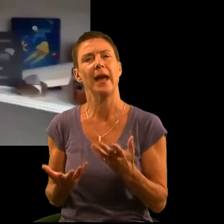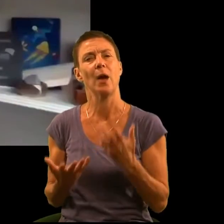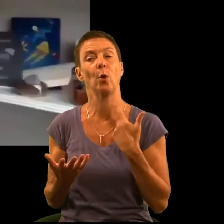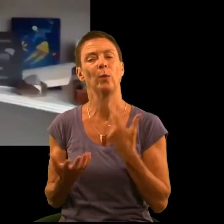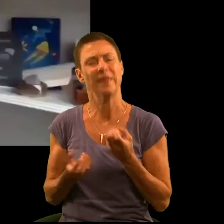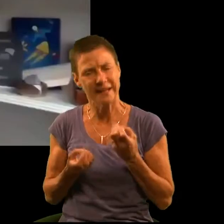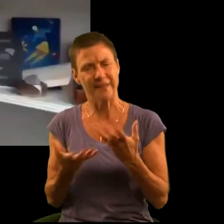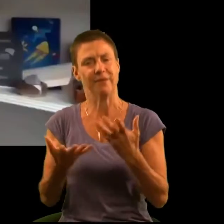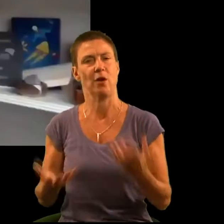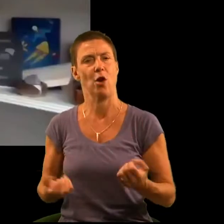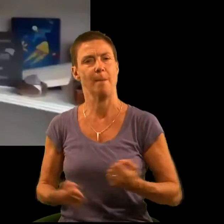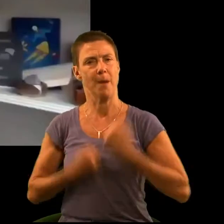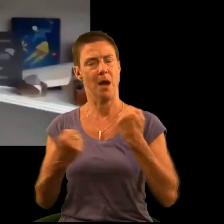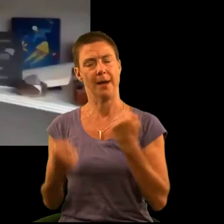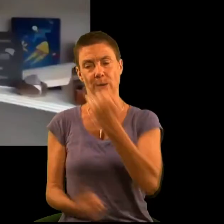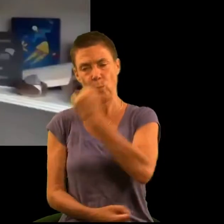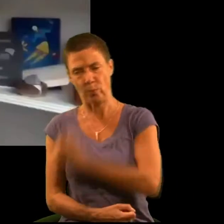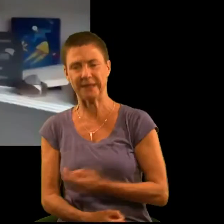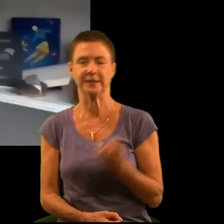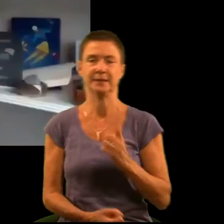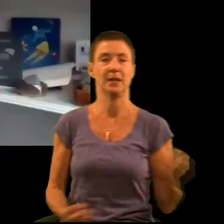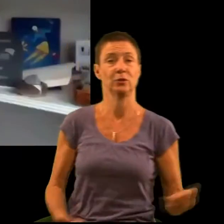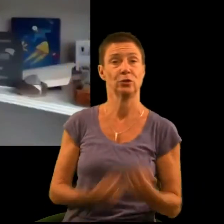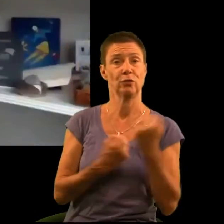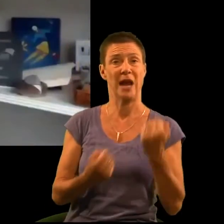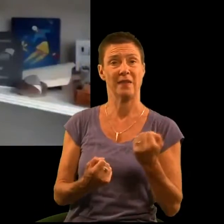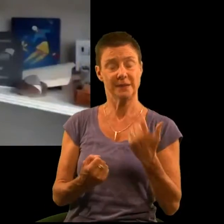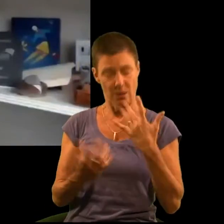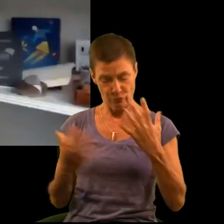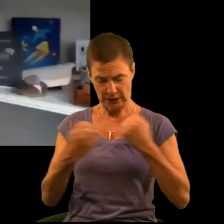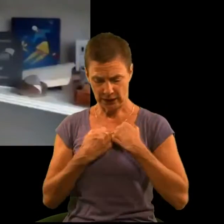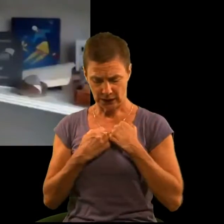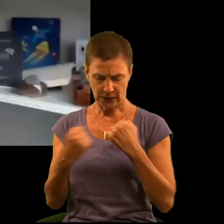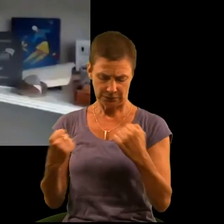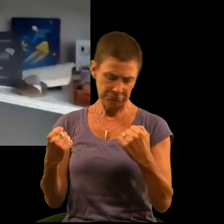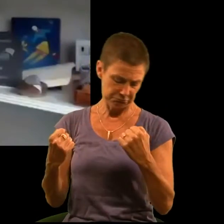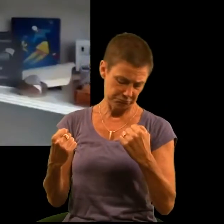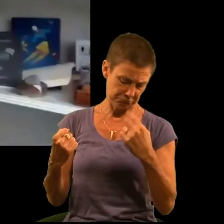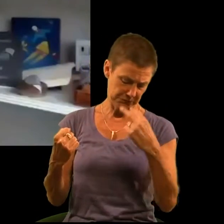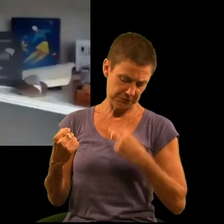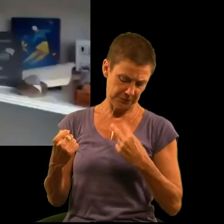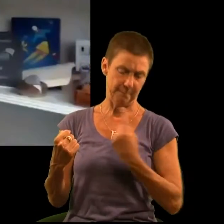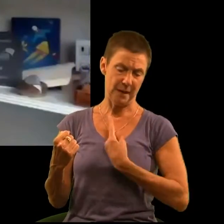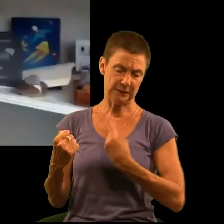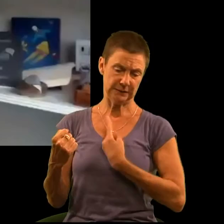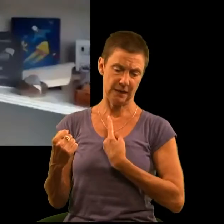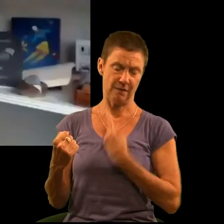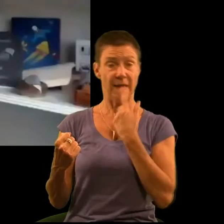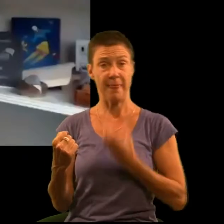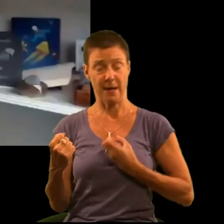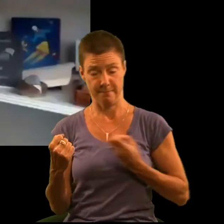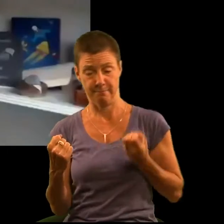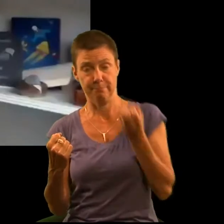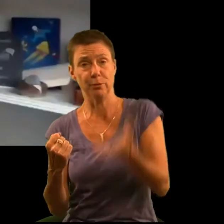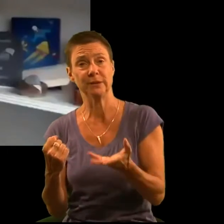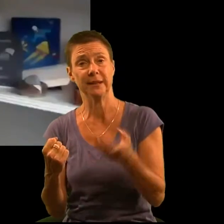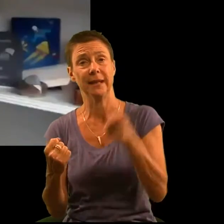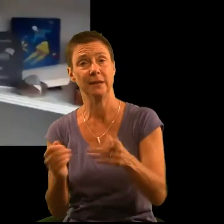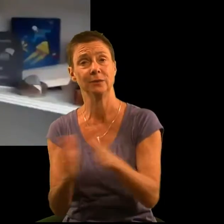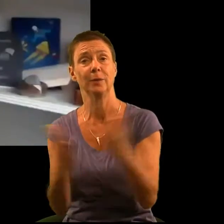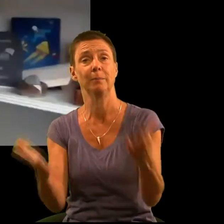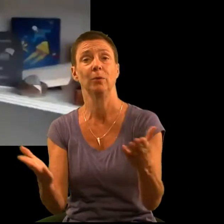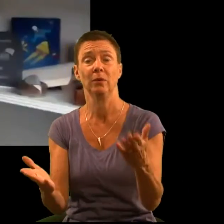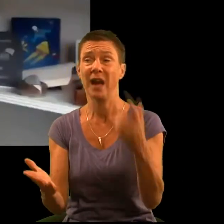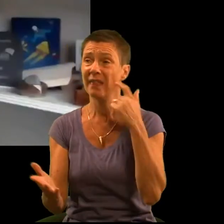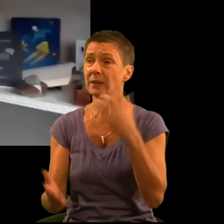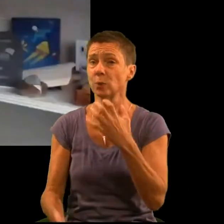with giving her my strengths, my weaknesses, and looking at myself in that way. I think it's quite a brave thing to do, to be able to see yourself that